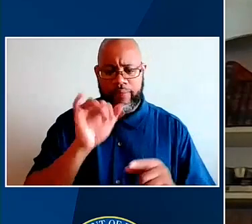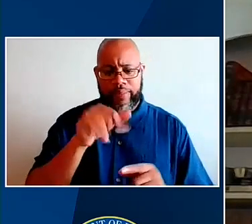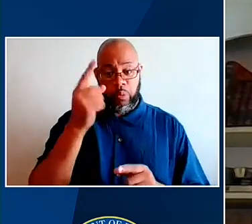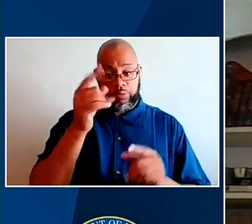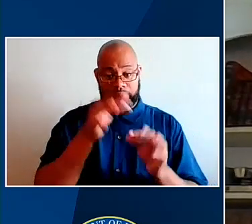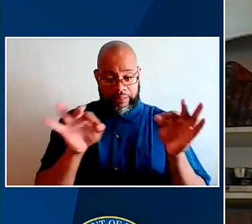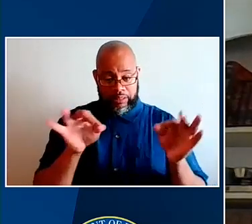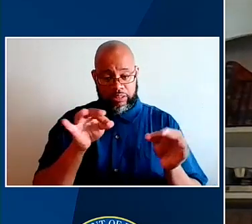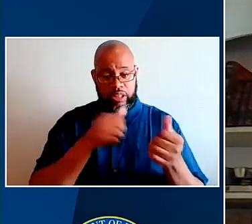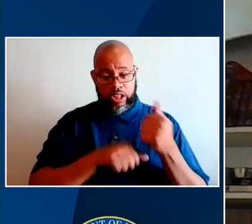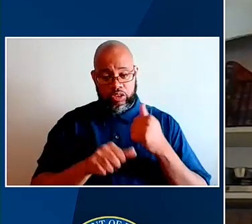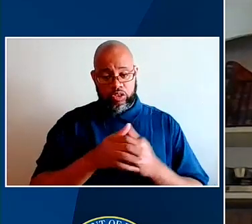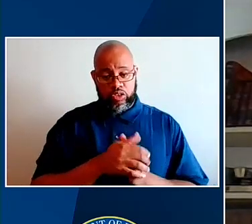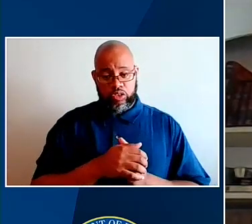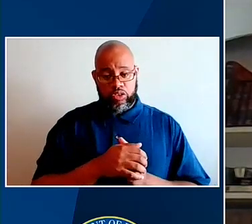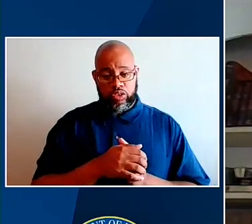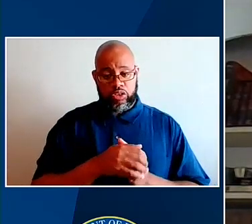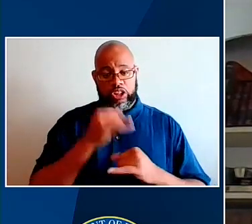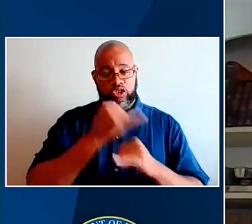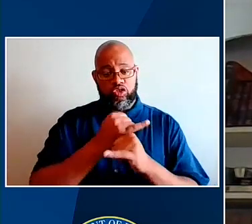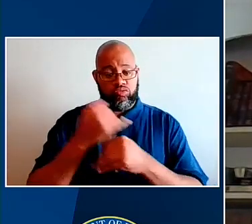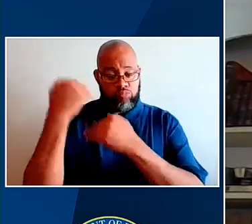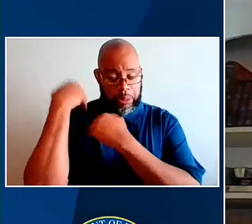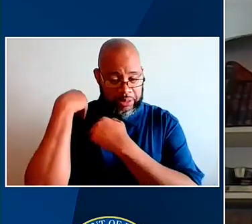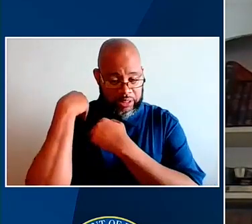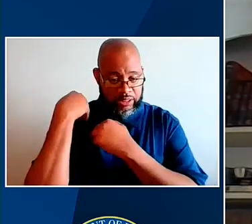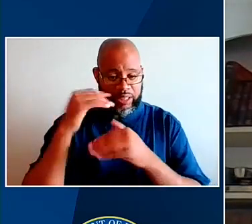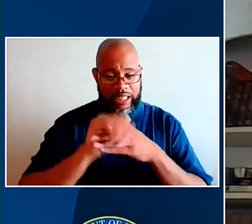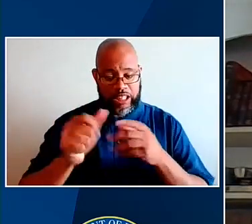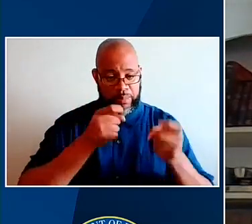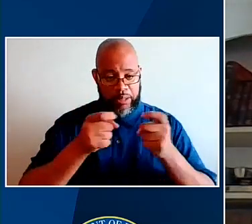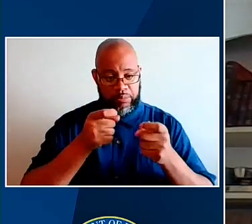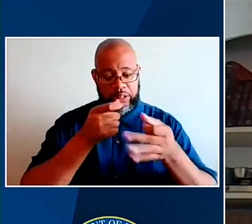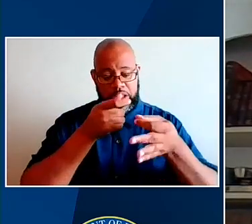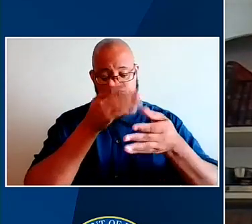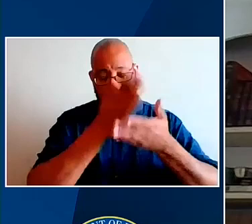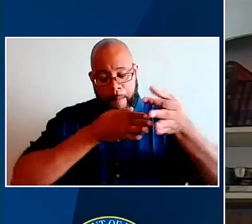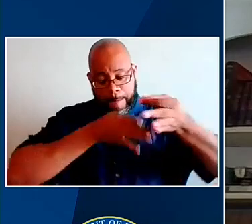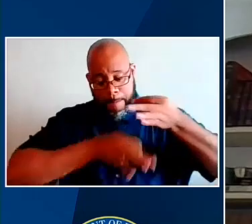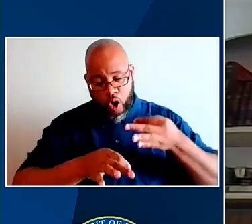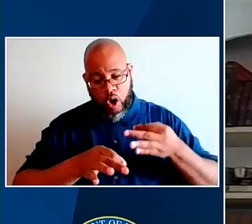under scope and institutional responsibility of cash management, subpart K,